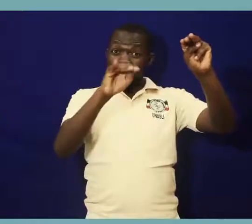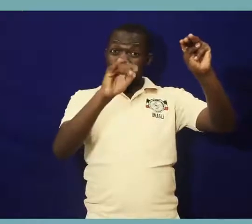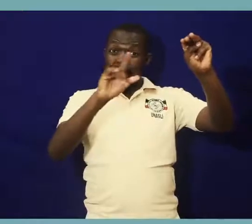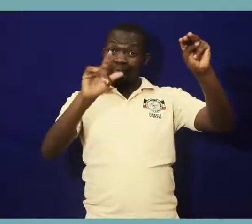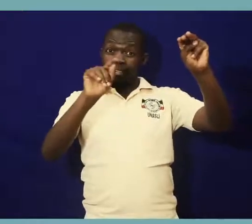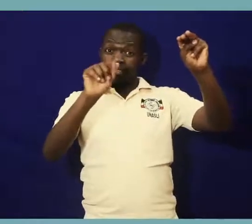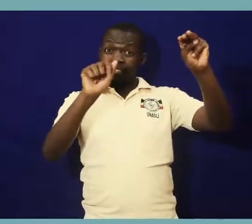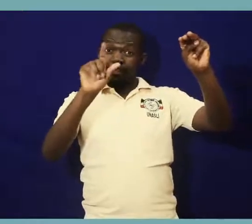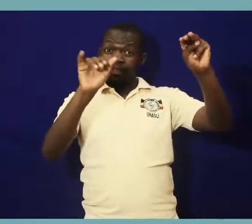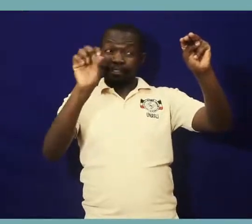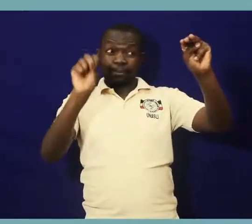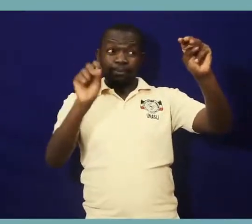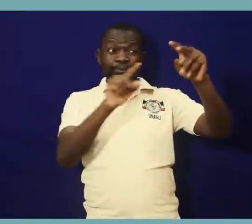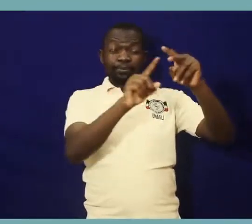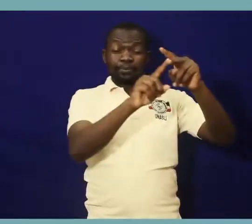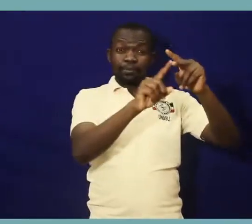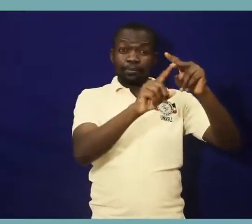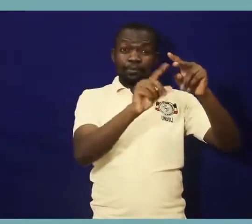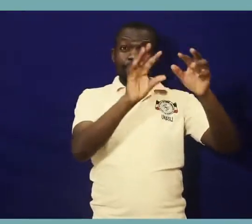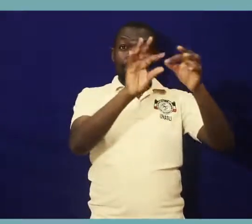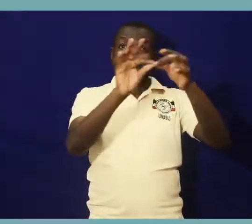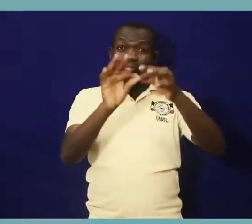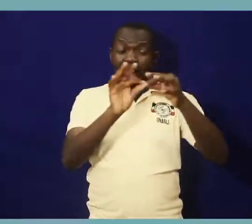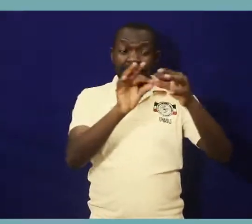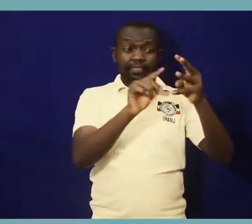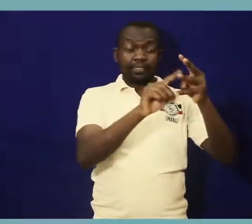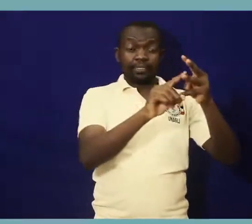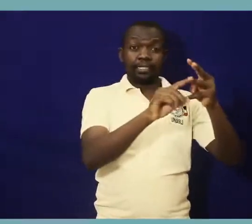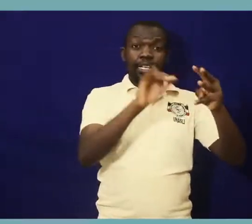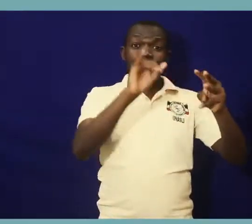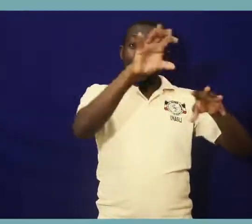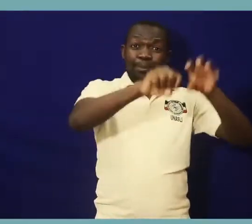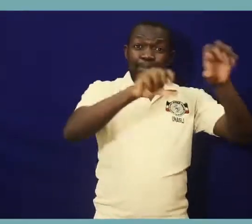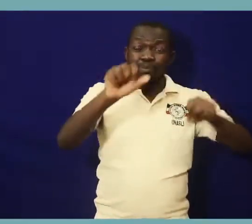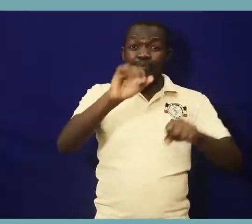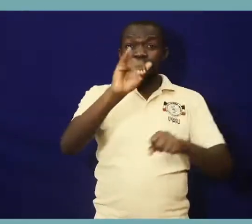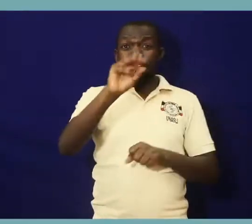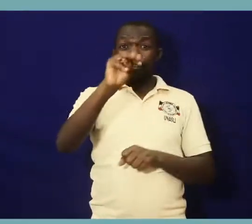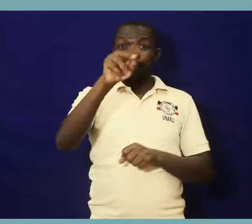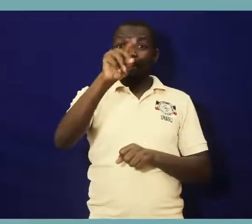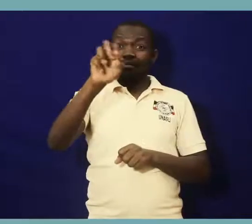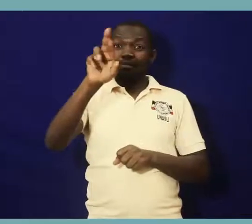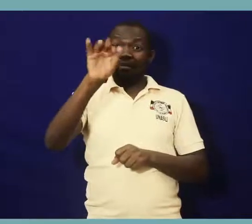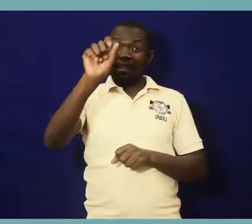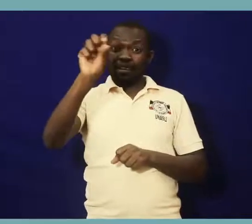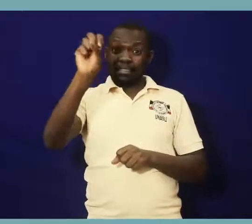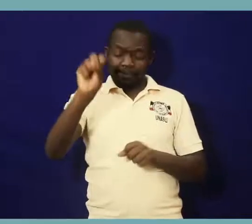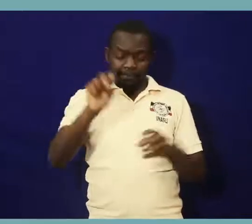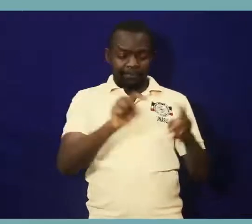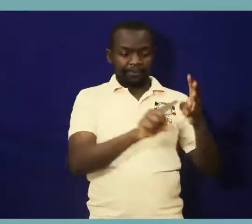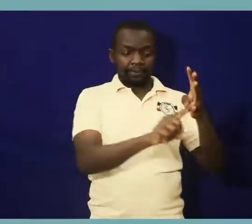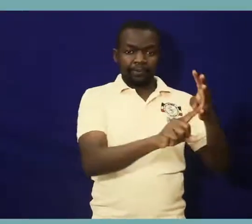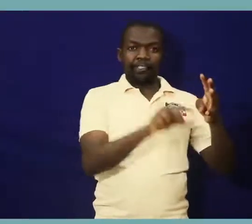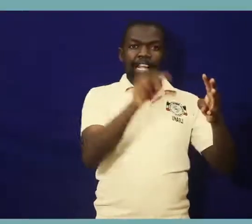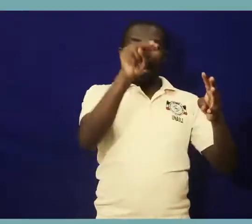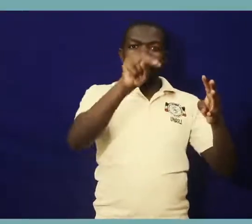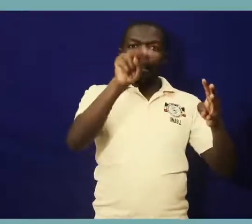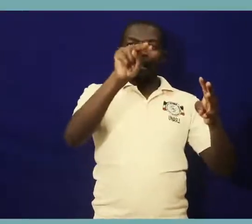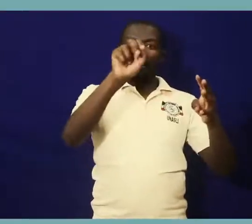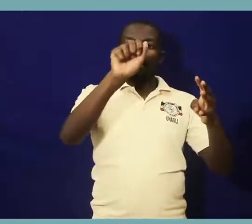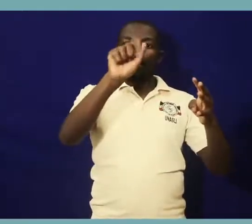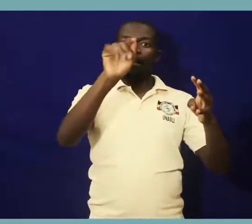imperialism, and nationalism. I said don't forget the word main.